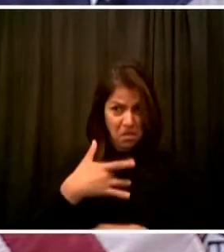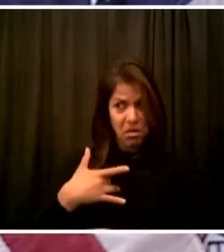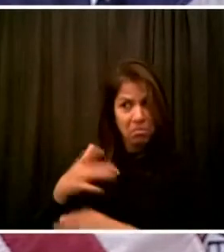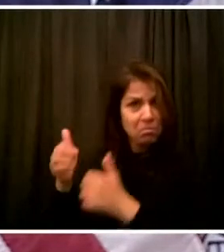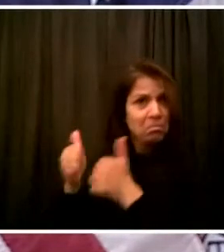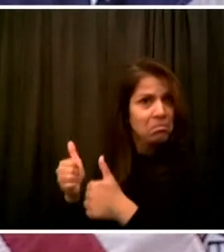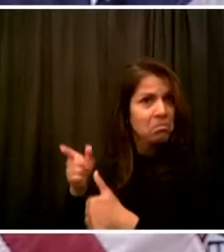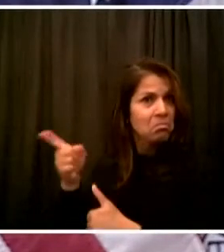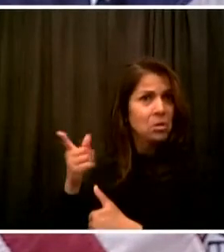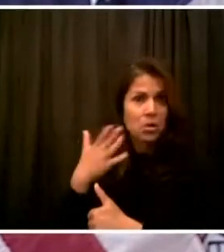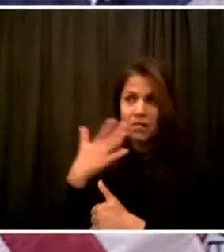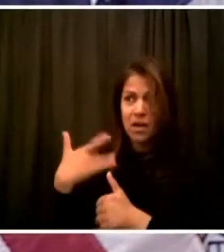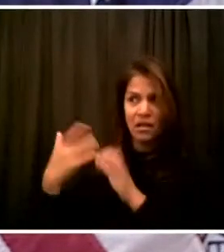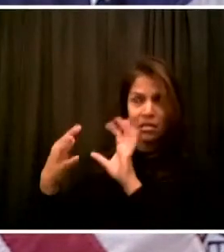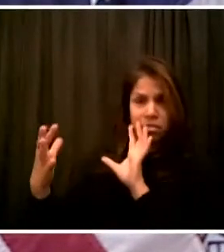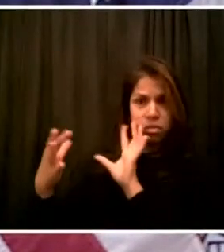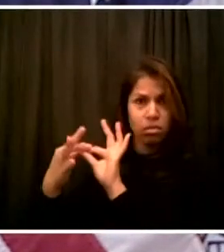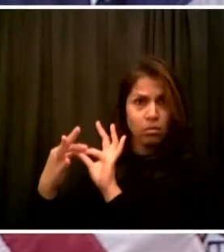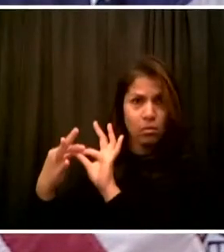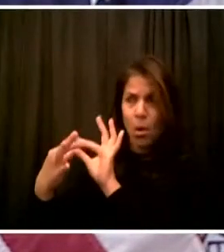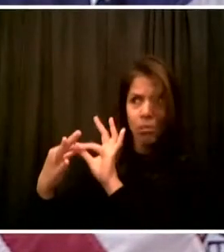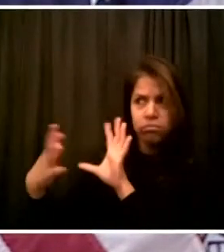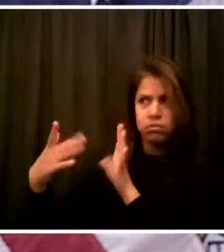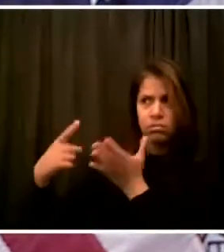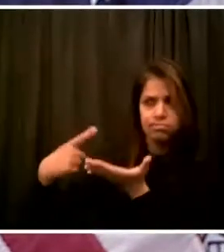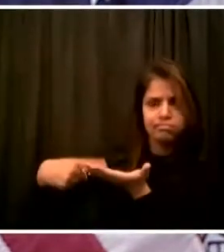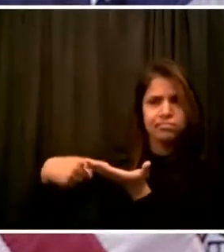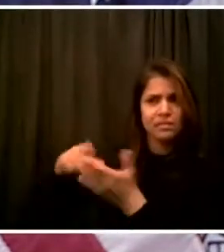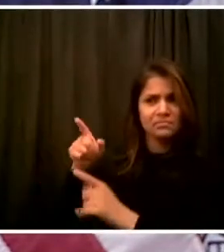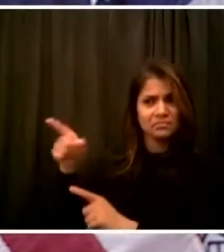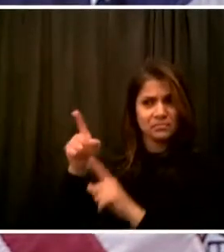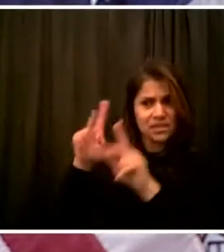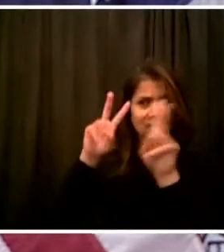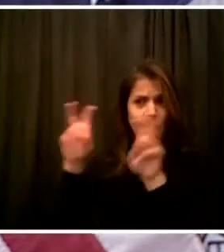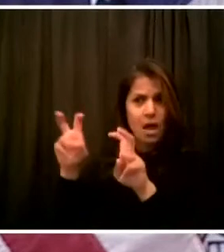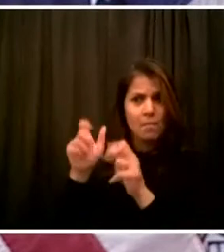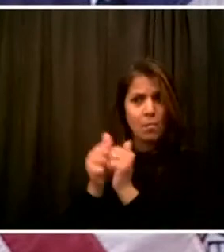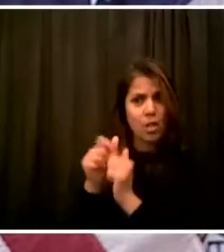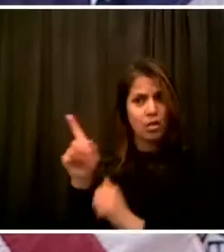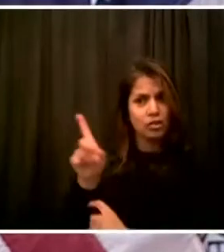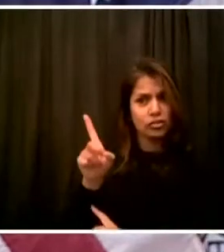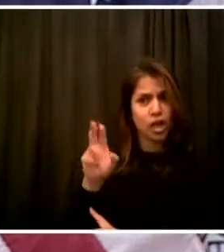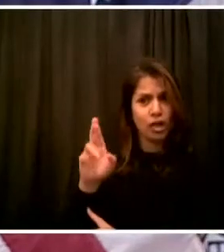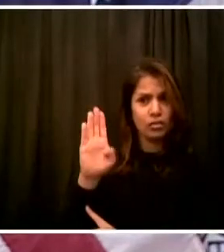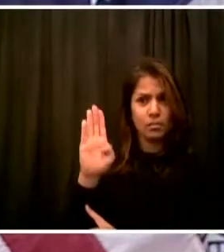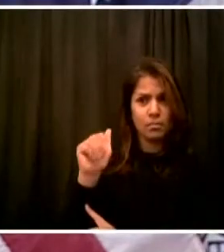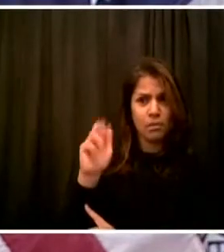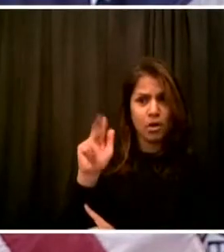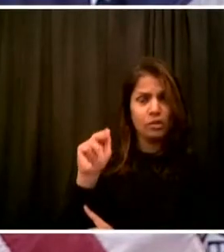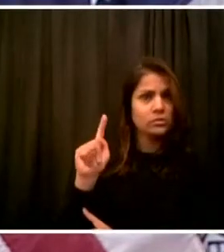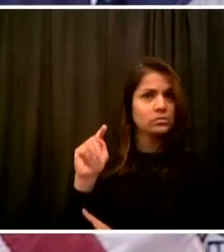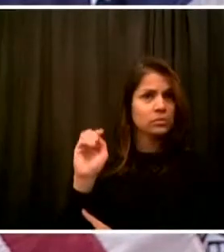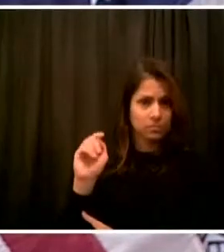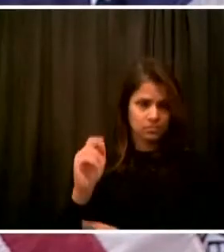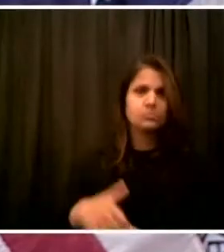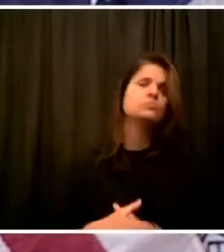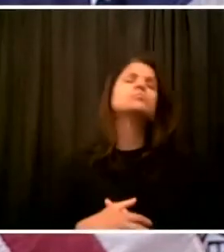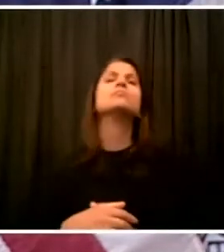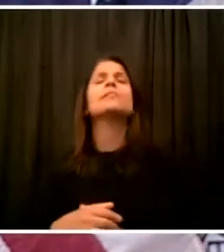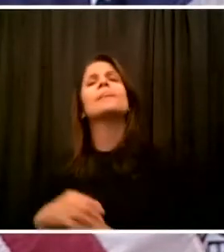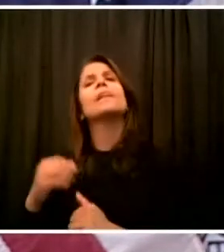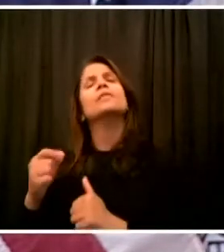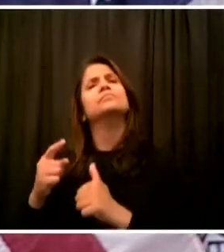So, on the first question, am I satisfied with the level of testing in New York City? Of course